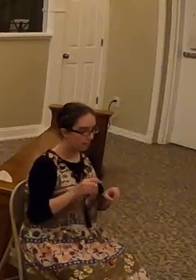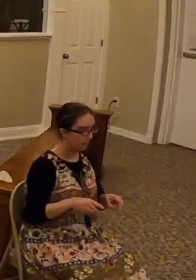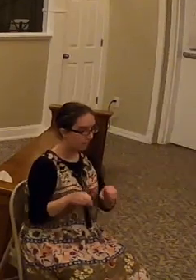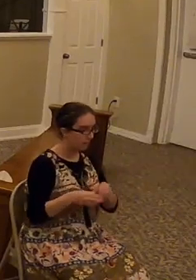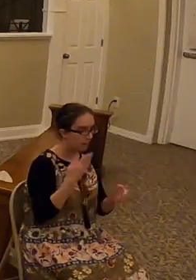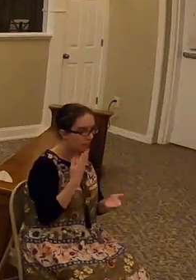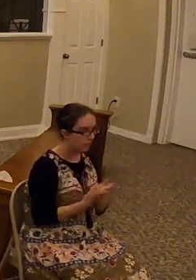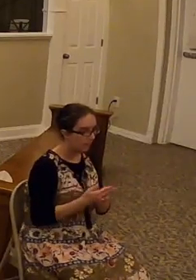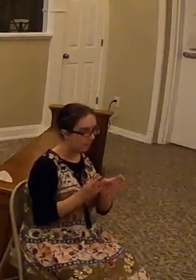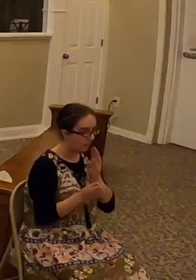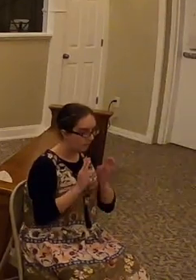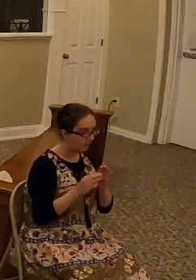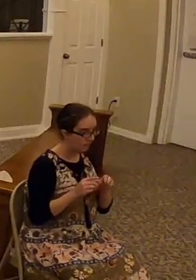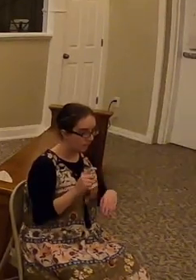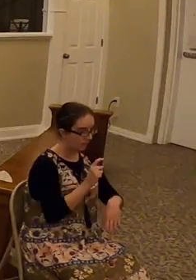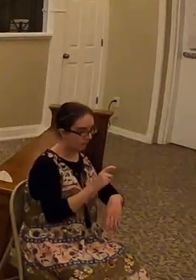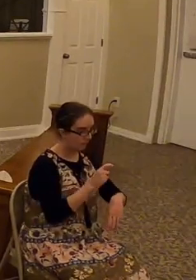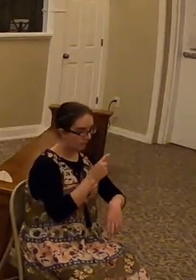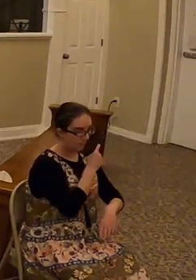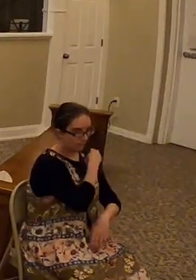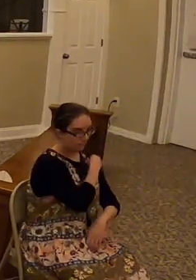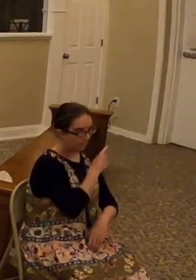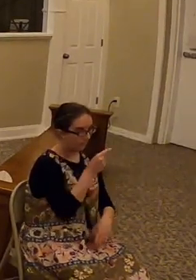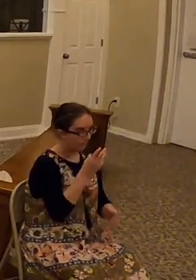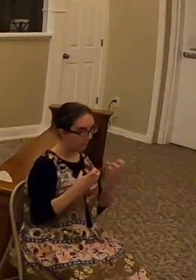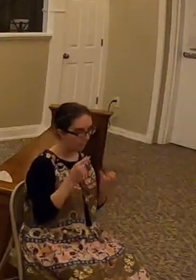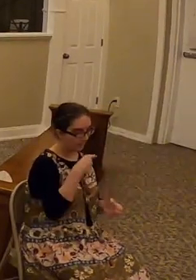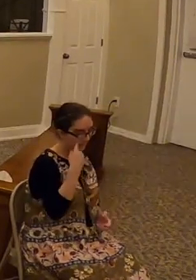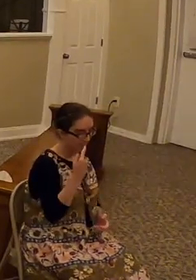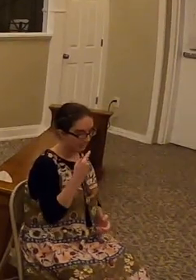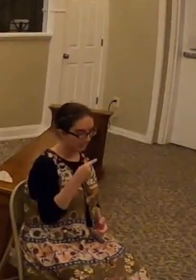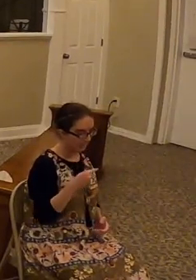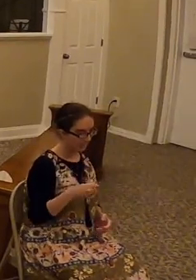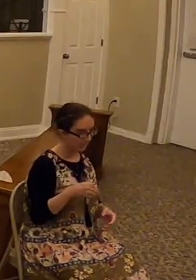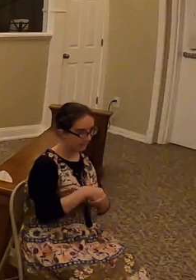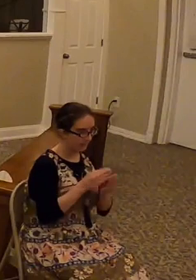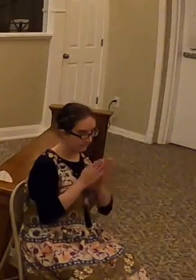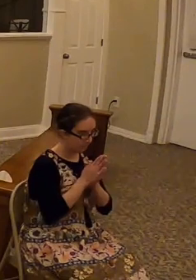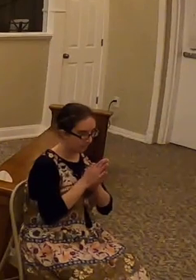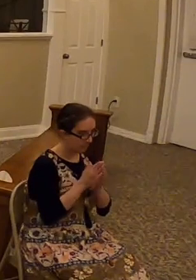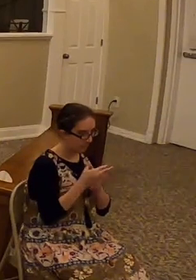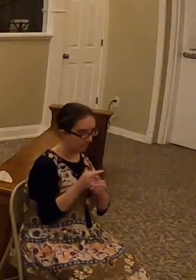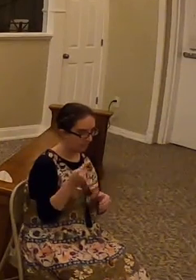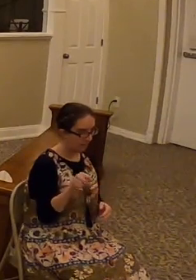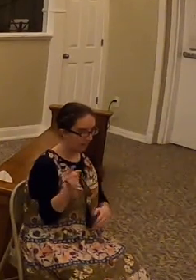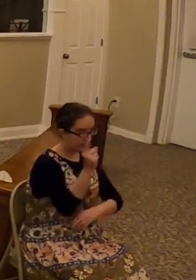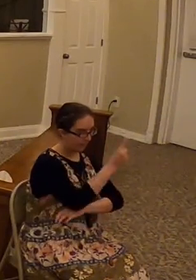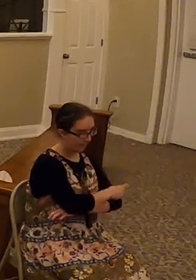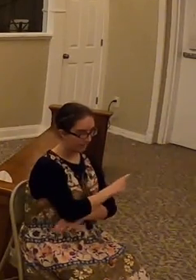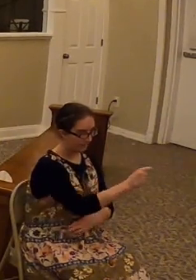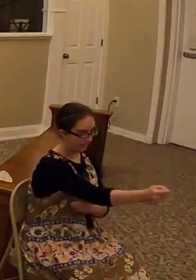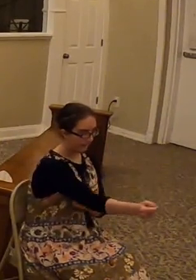could do good if you talked to him. You'd have to go out there and tap on his shoulder if you wanted to say something to him, because he was in prayer most of the day.